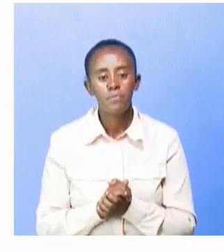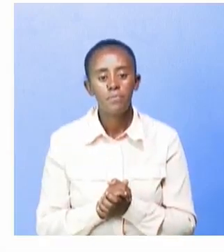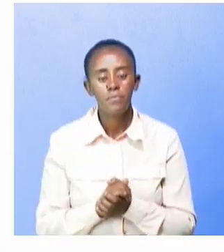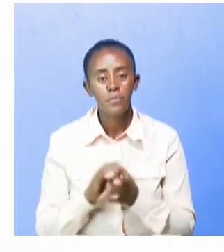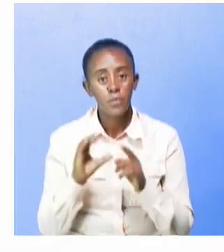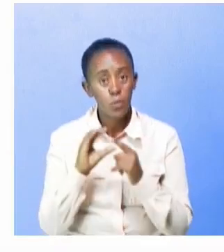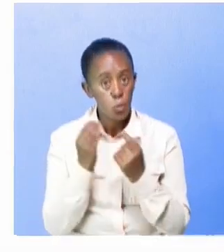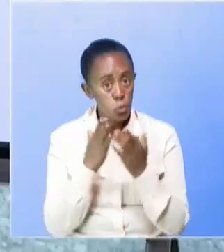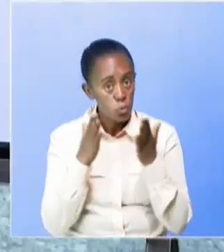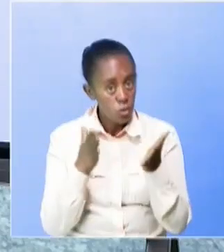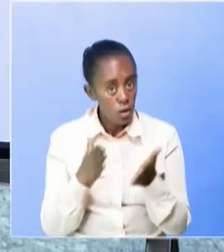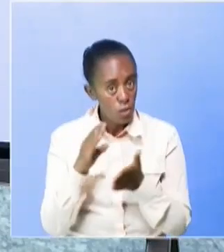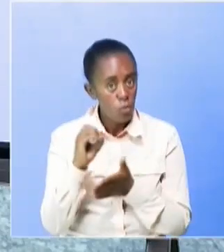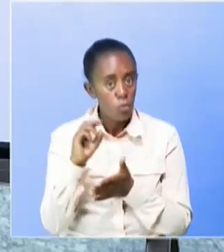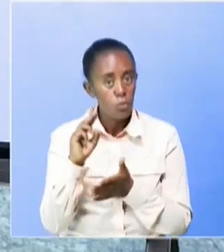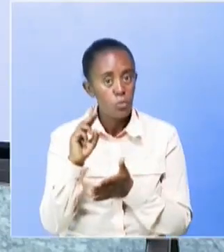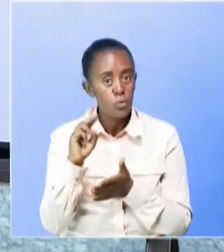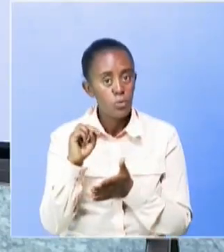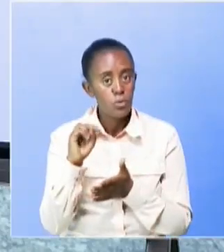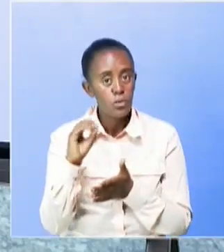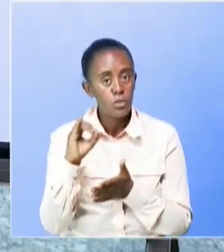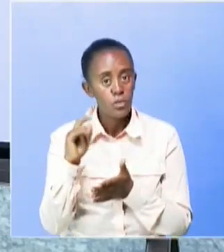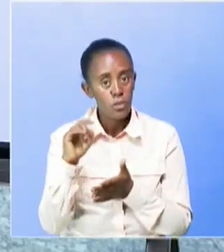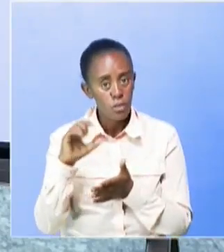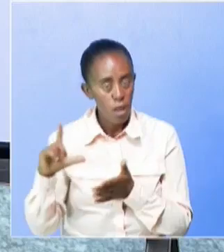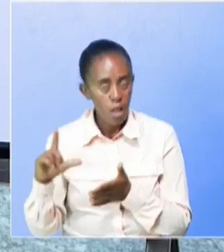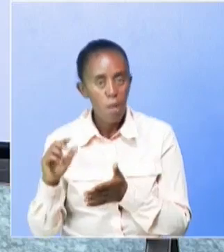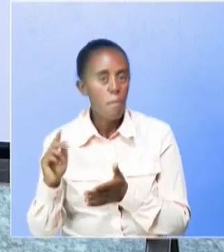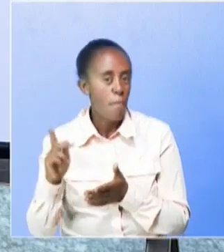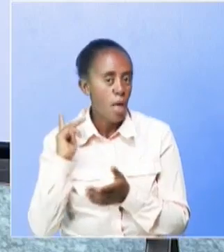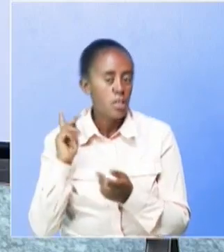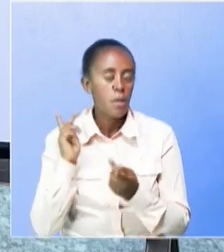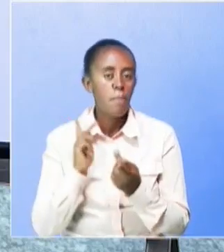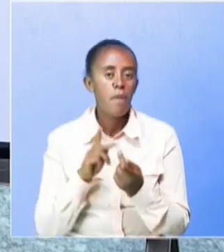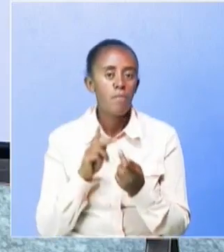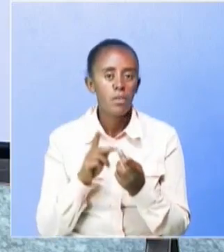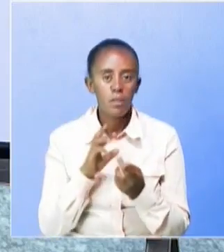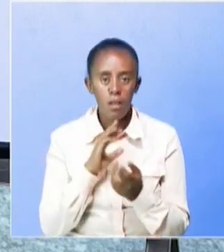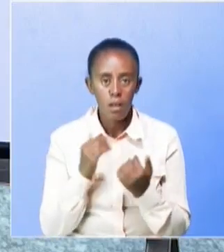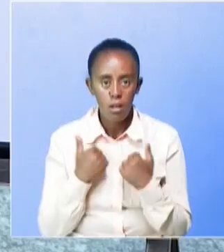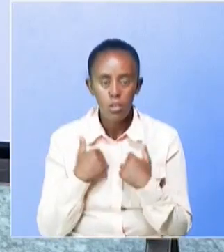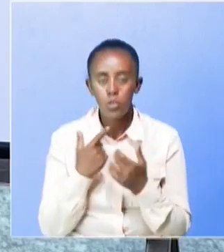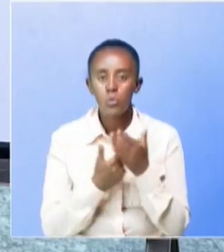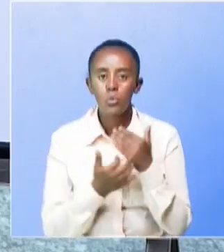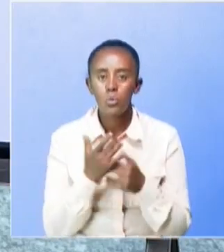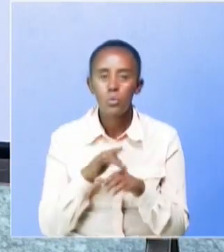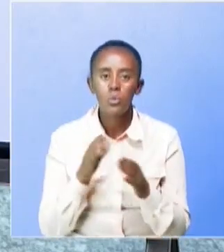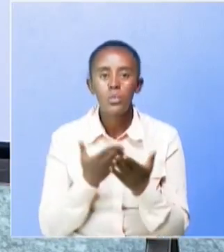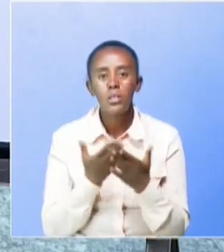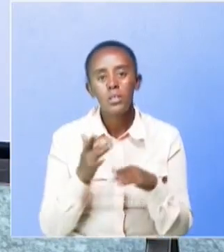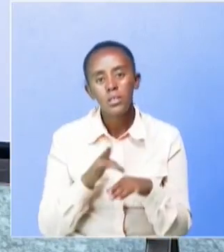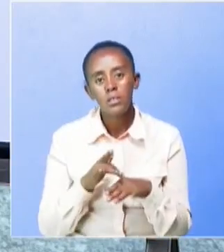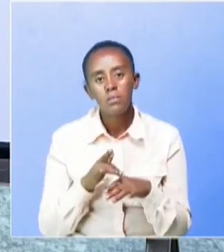Conditional sentences with past perfect are talking about things